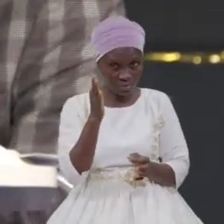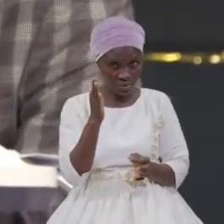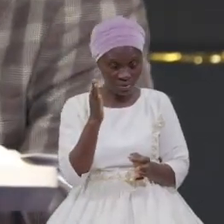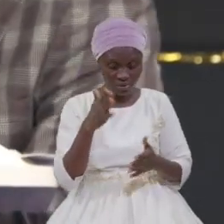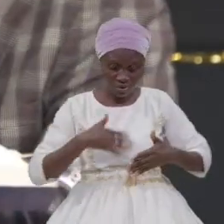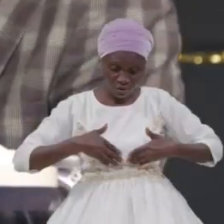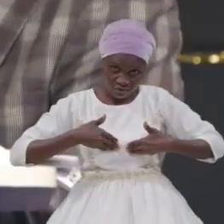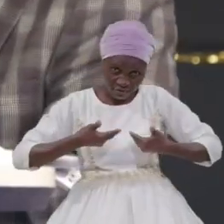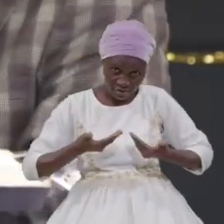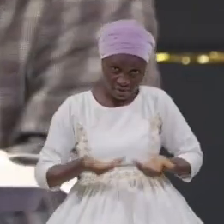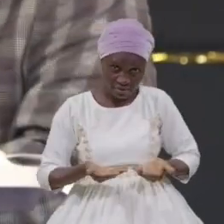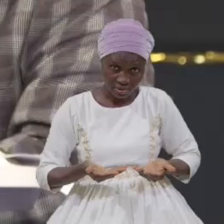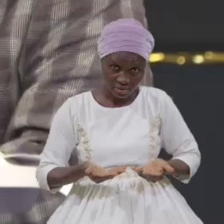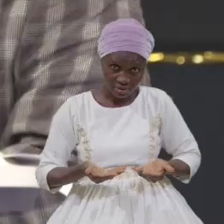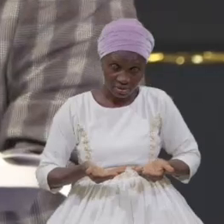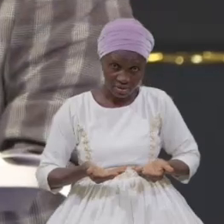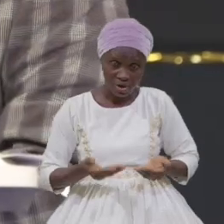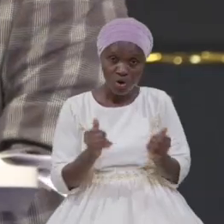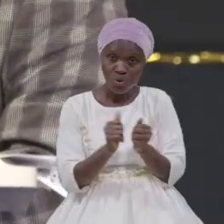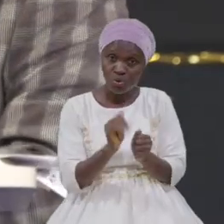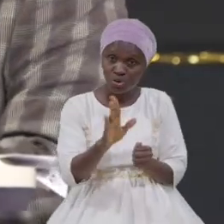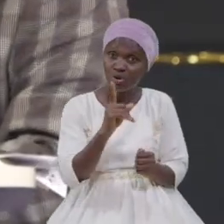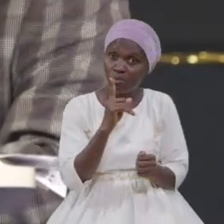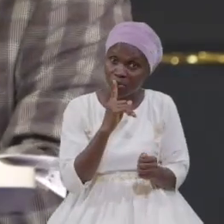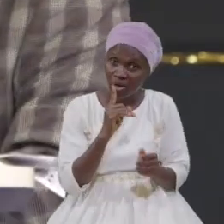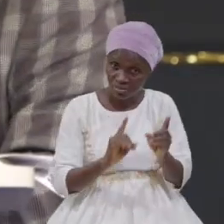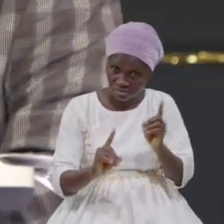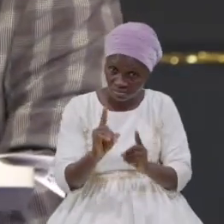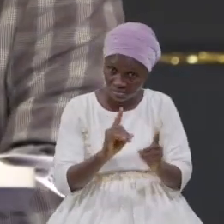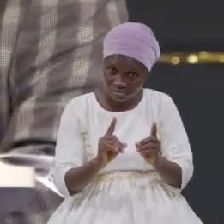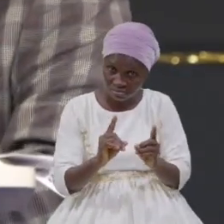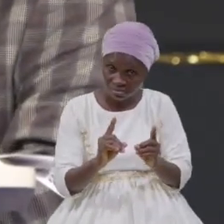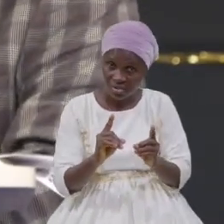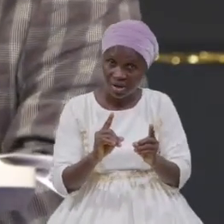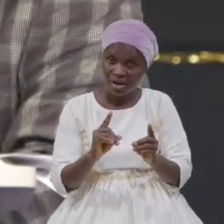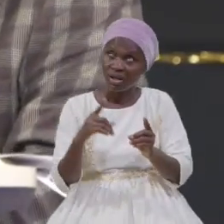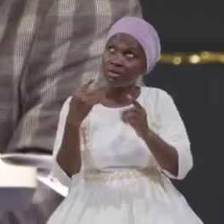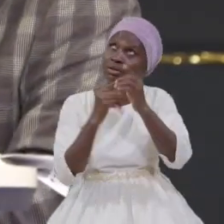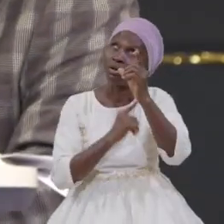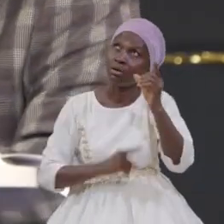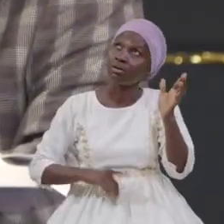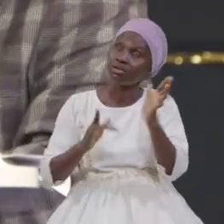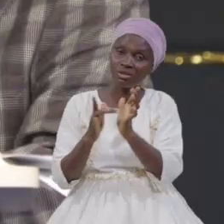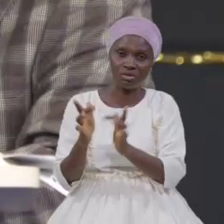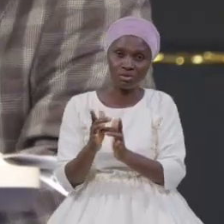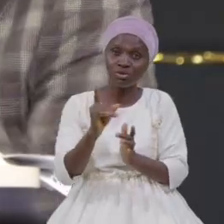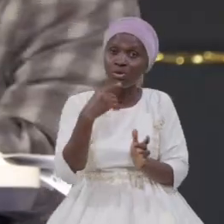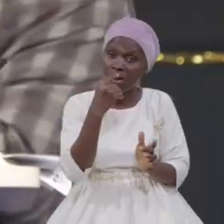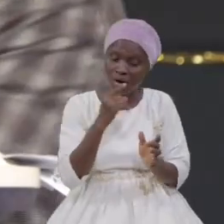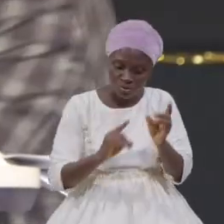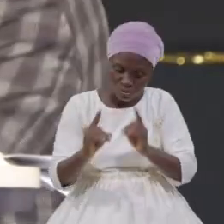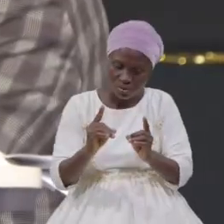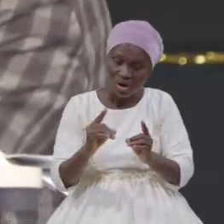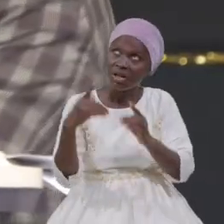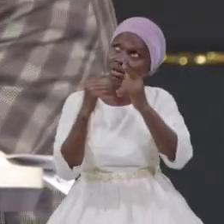confess with the mouth the Lord Jesus, the Lordship of Jesus over your life. And